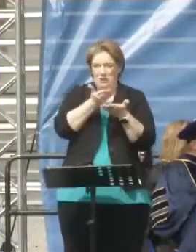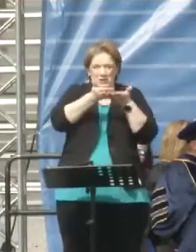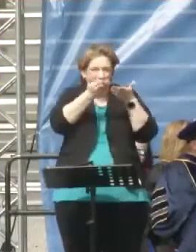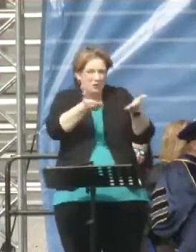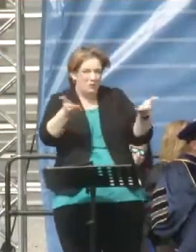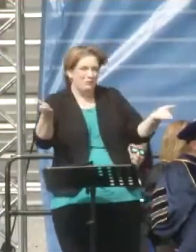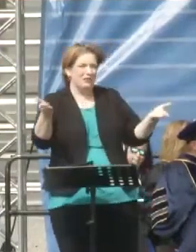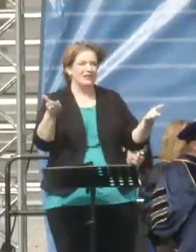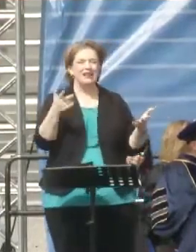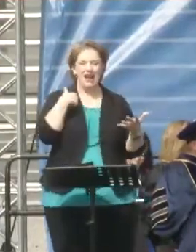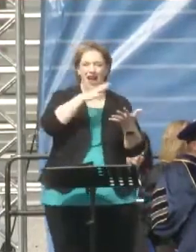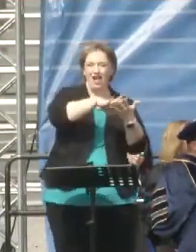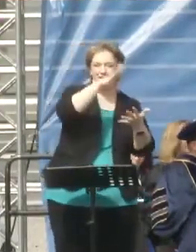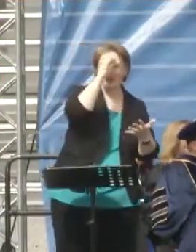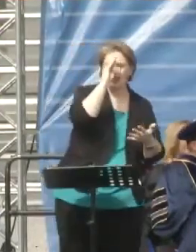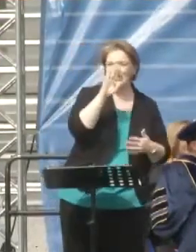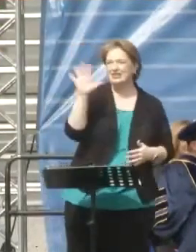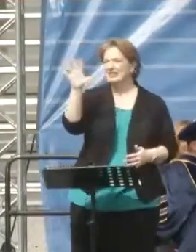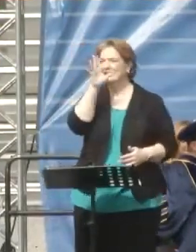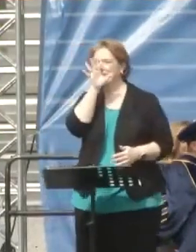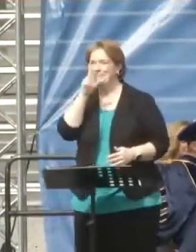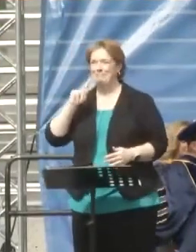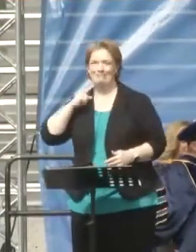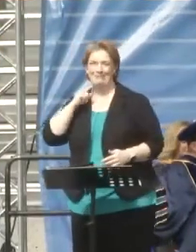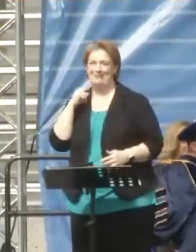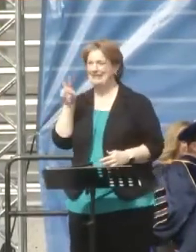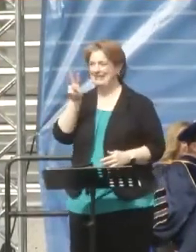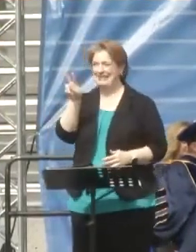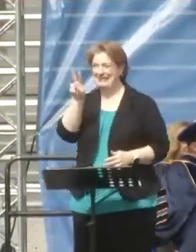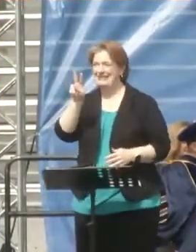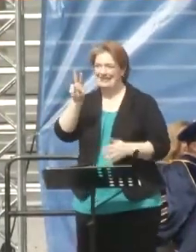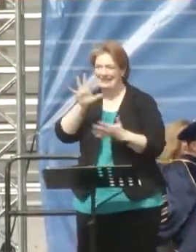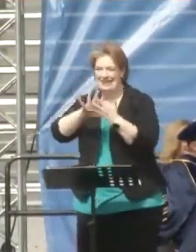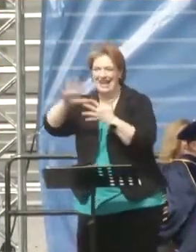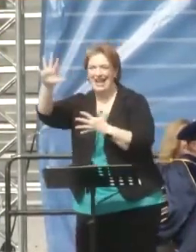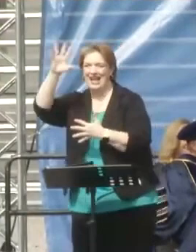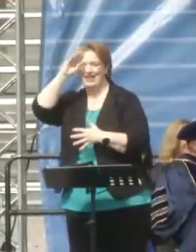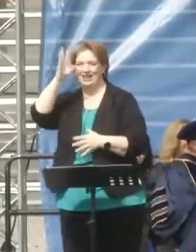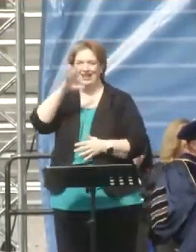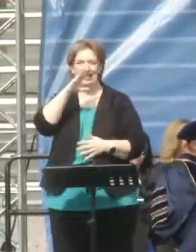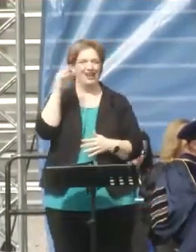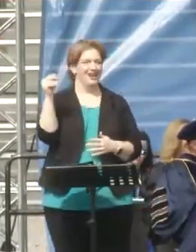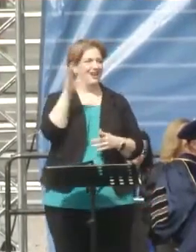I learned to understand accents, and I learned to navigate my atmosphere.